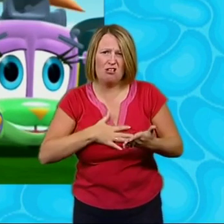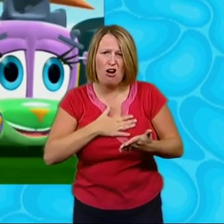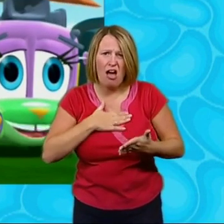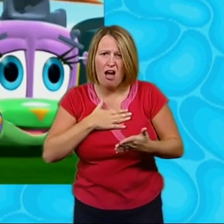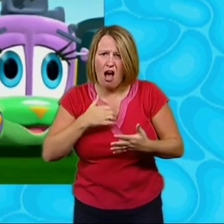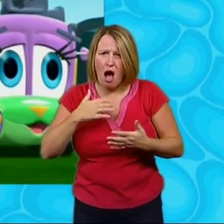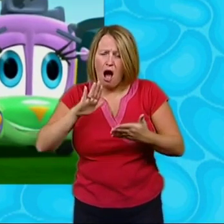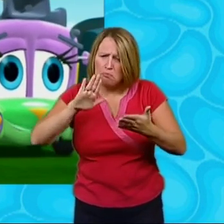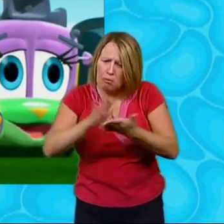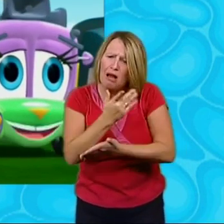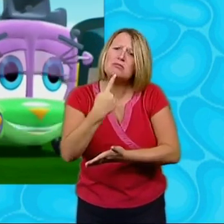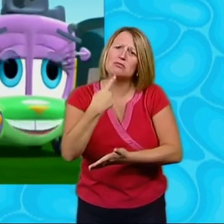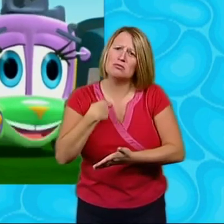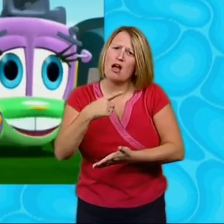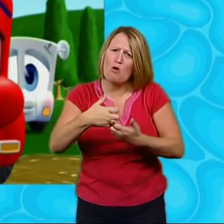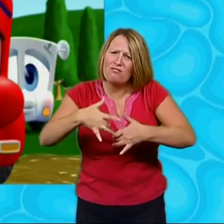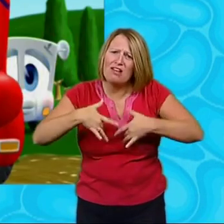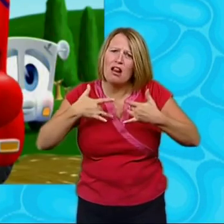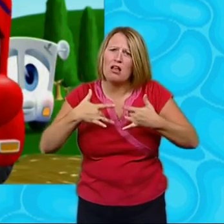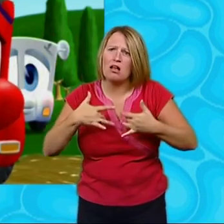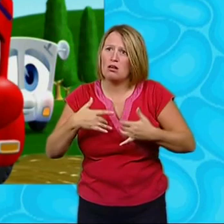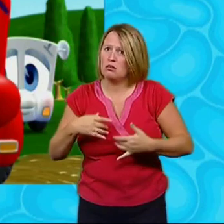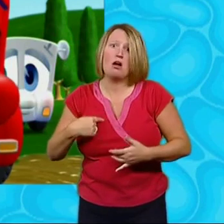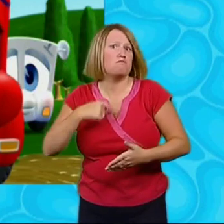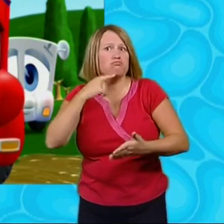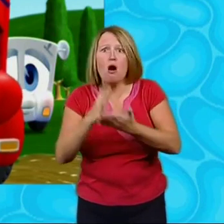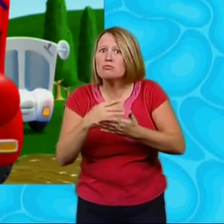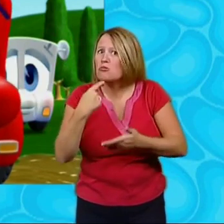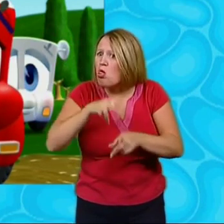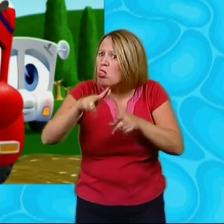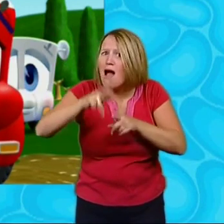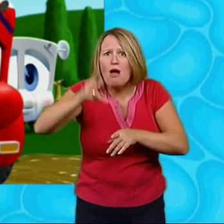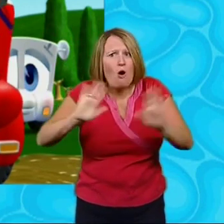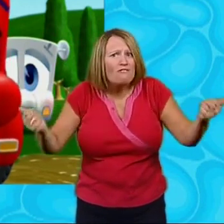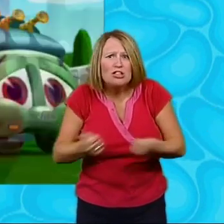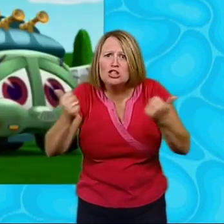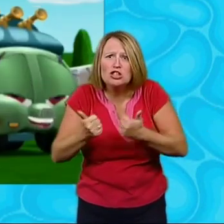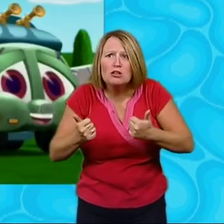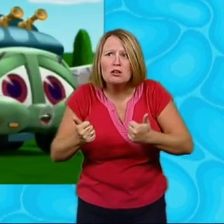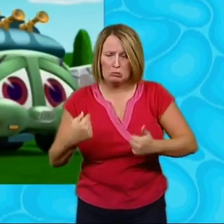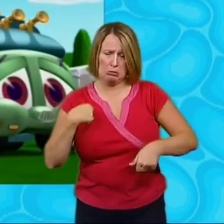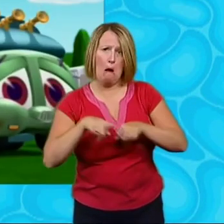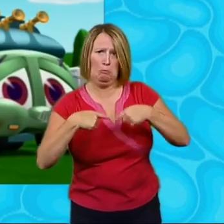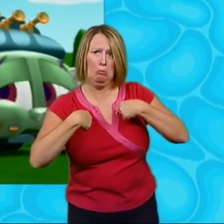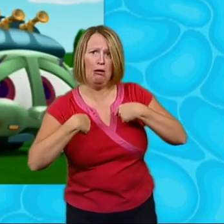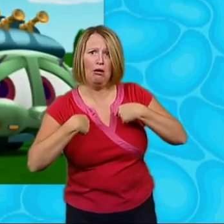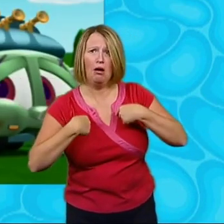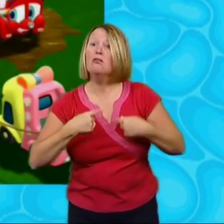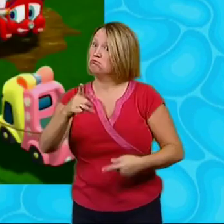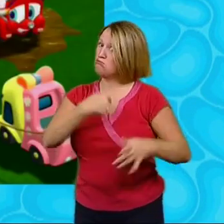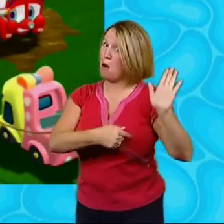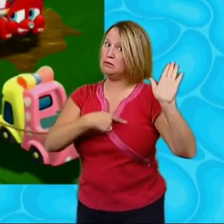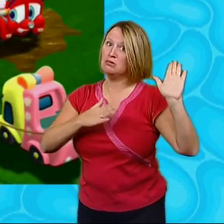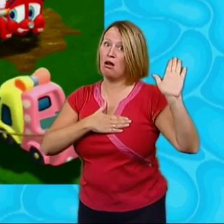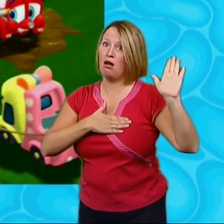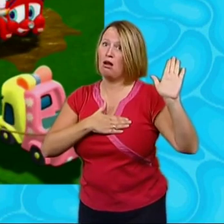you told us and let us know how you felt about that nickname. I promise I won't call you that nickname again, Jessie. Me too. That's a